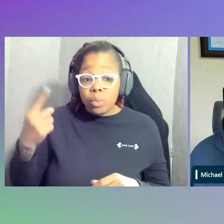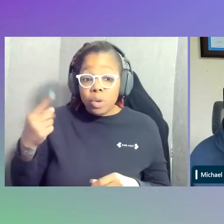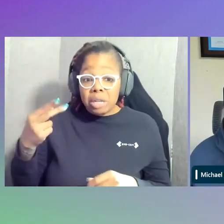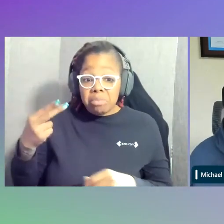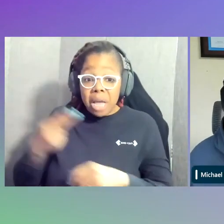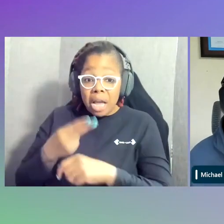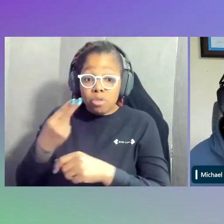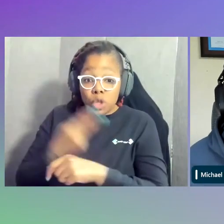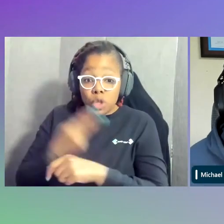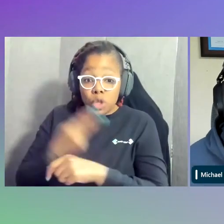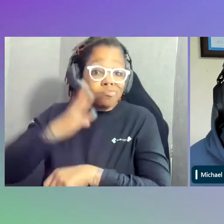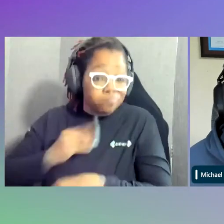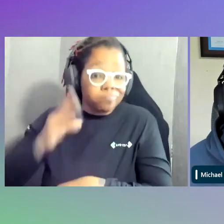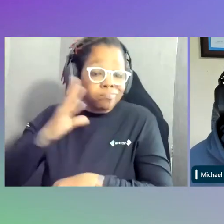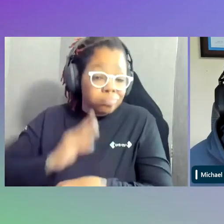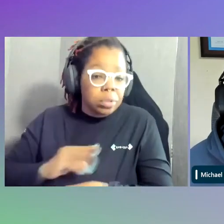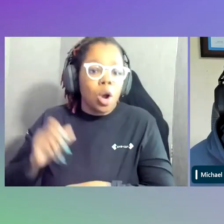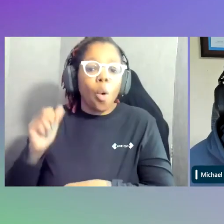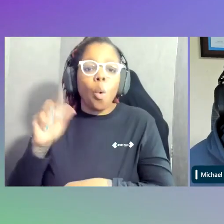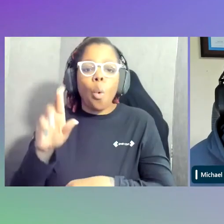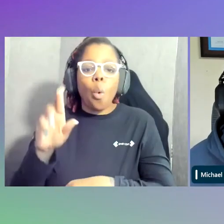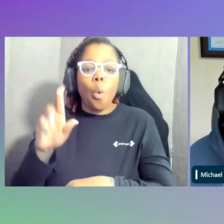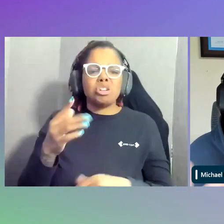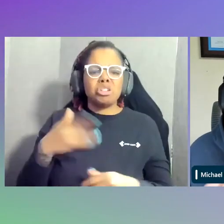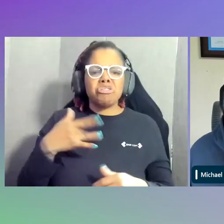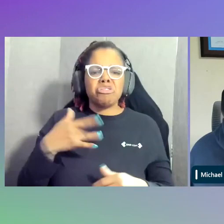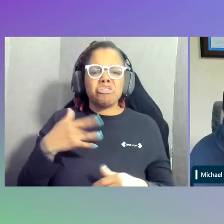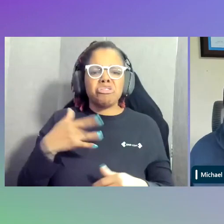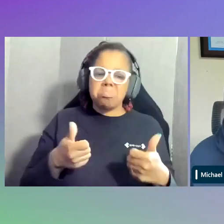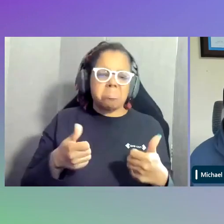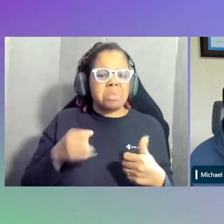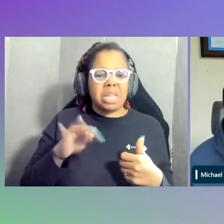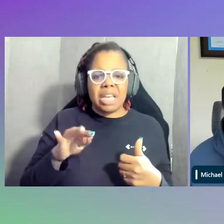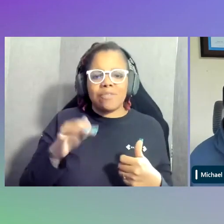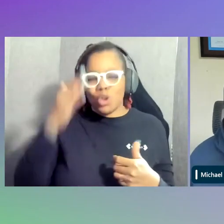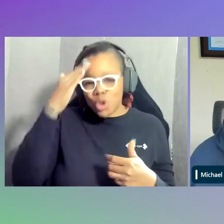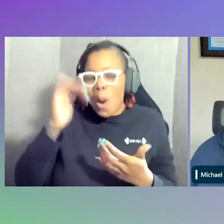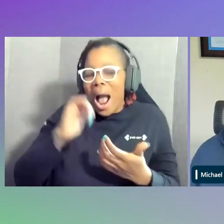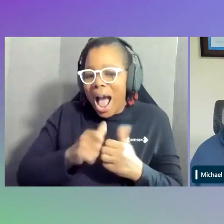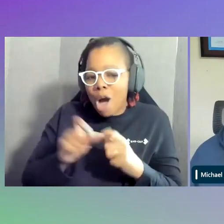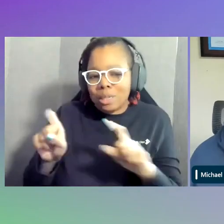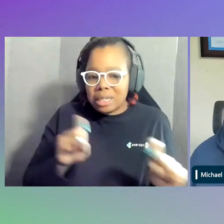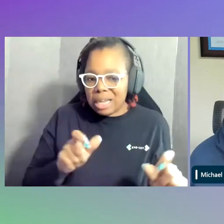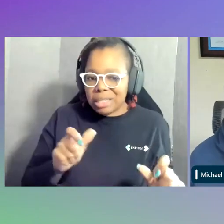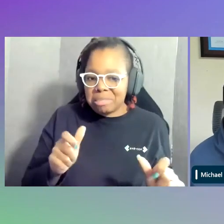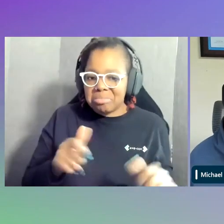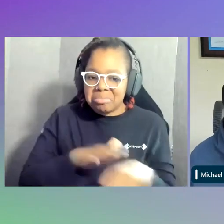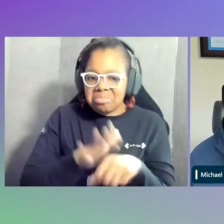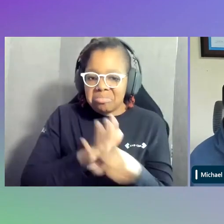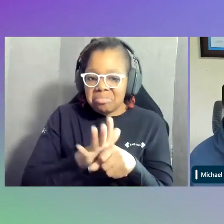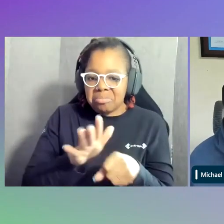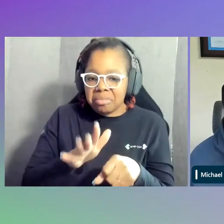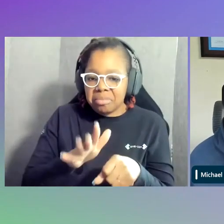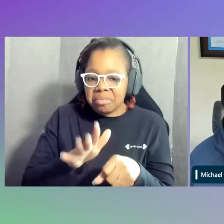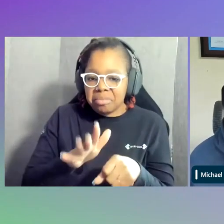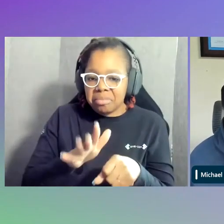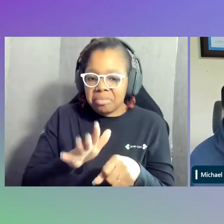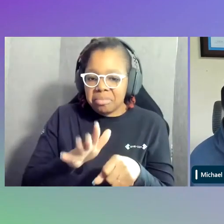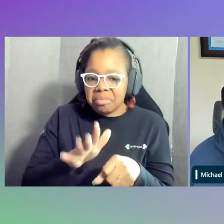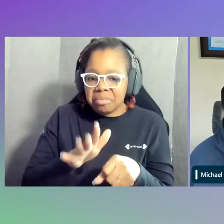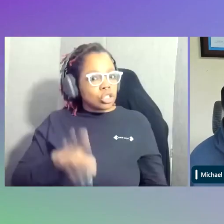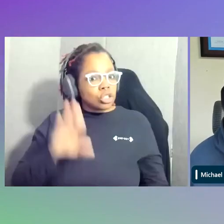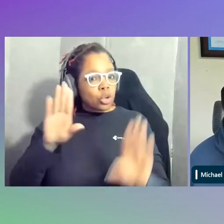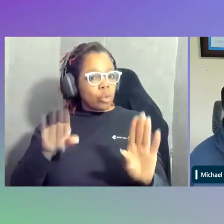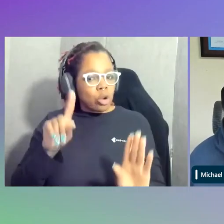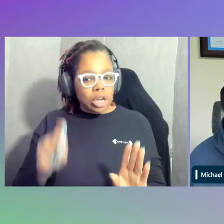screen reader all the time, or do you feel it's pretty good if you know how to test with the screen reader? Yeah, this is a great